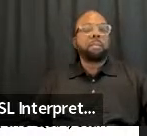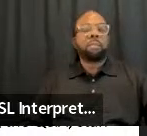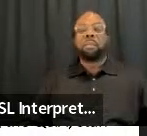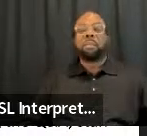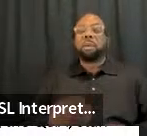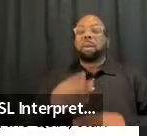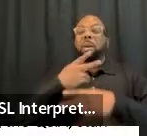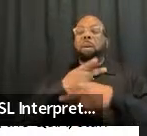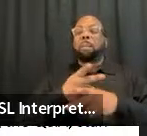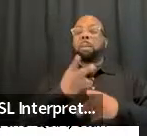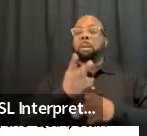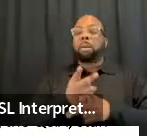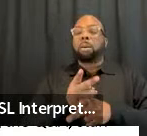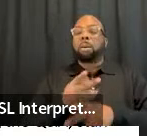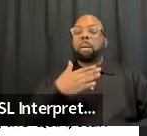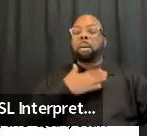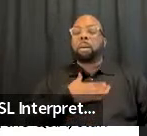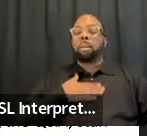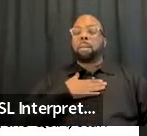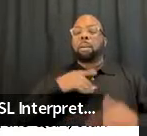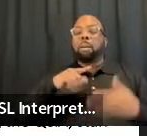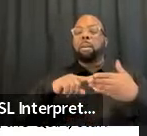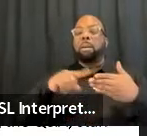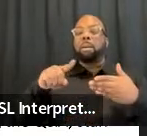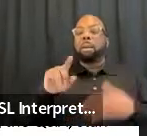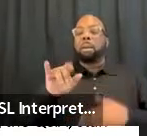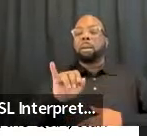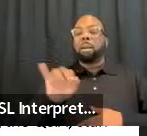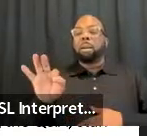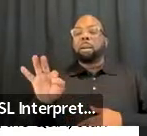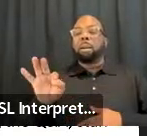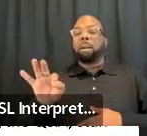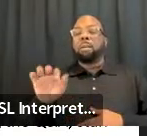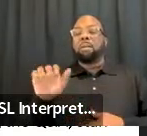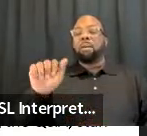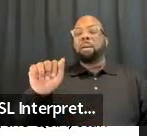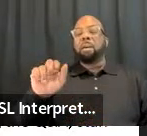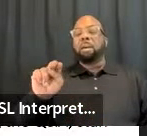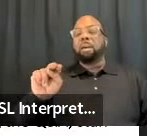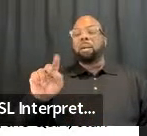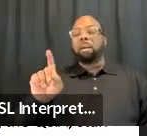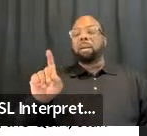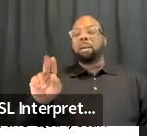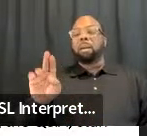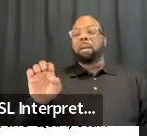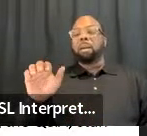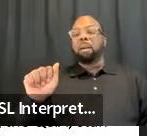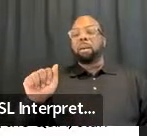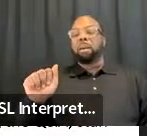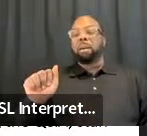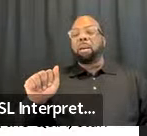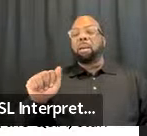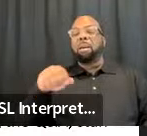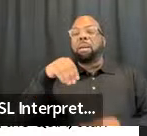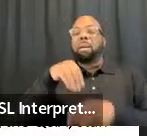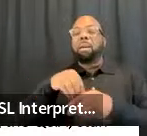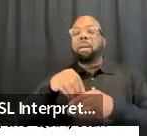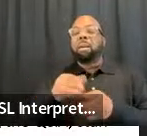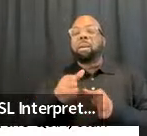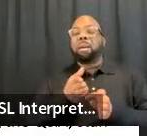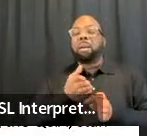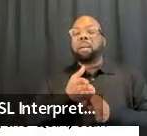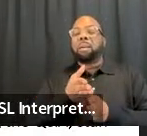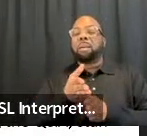Production, would you please check to see if Andrea is in the main room?